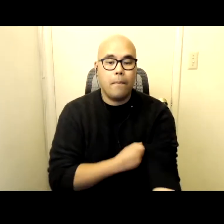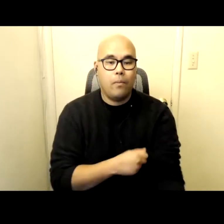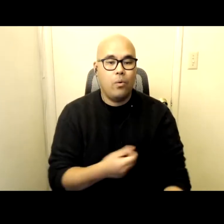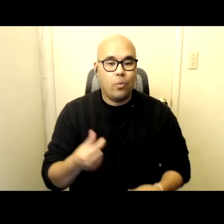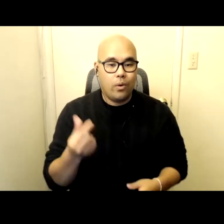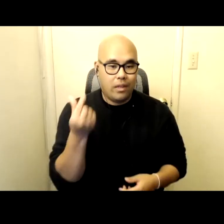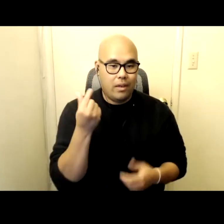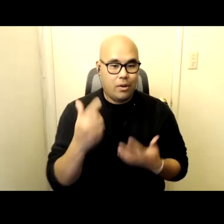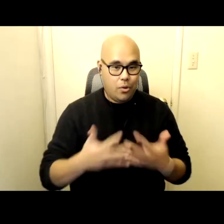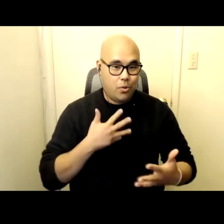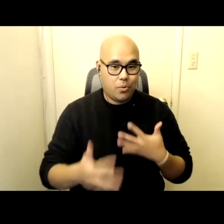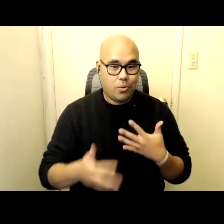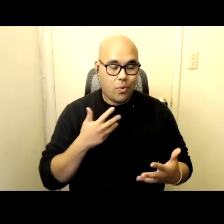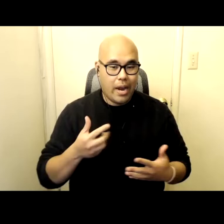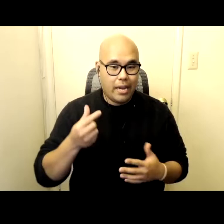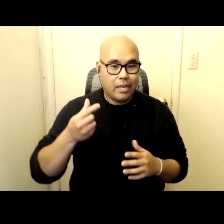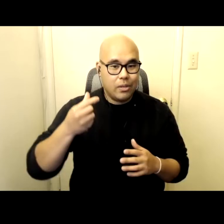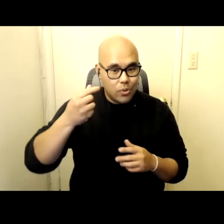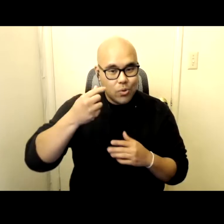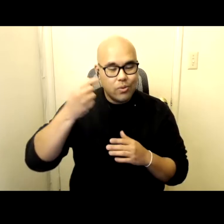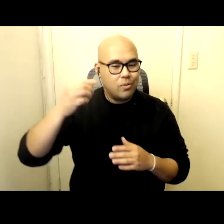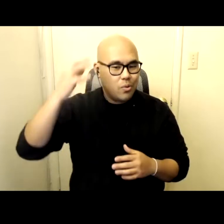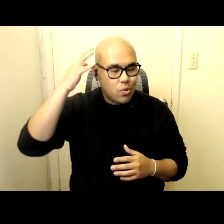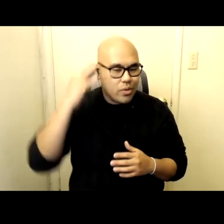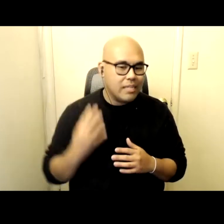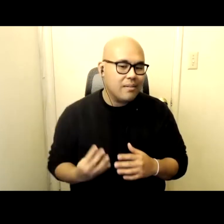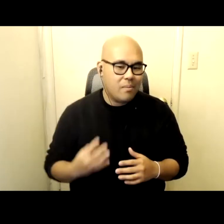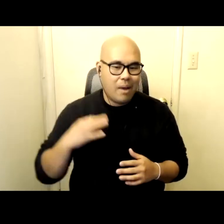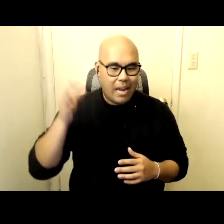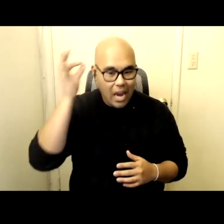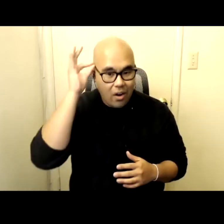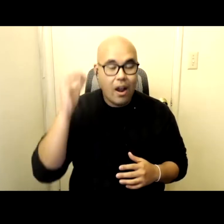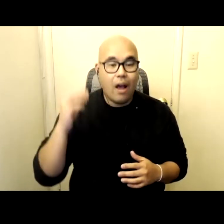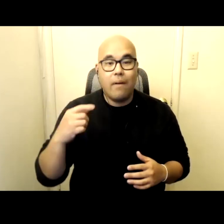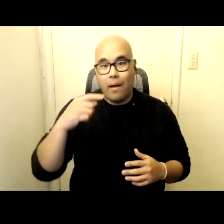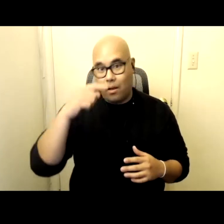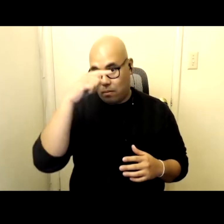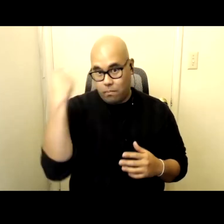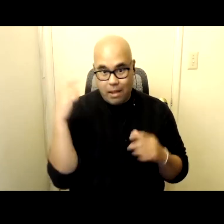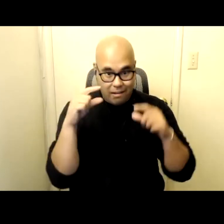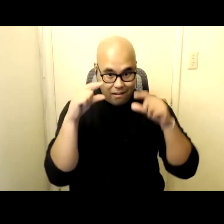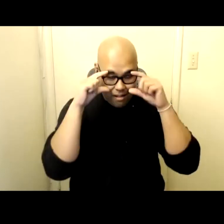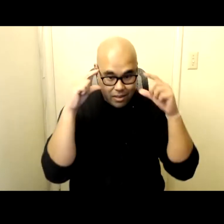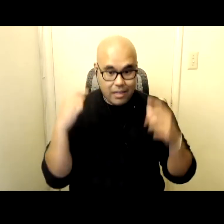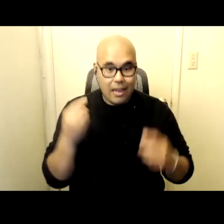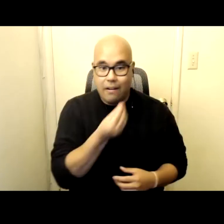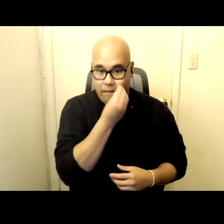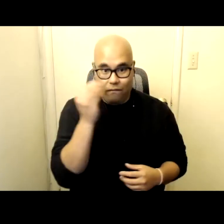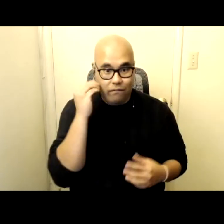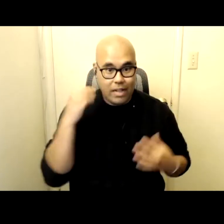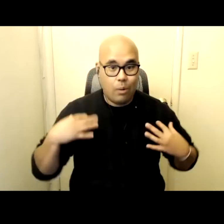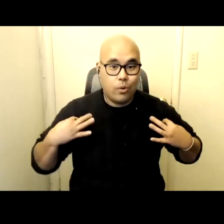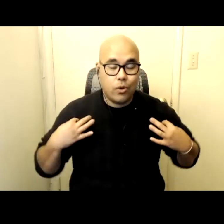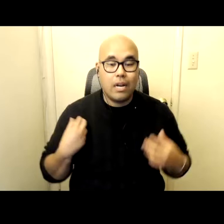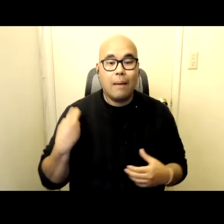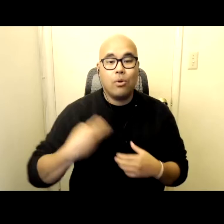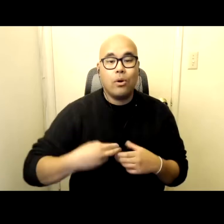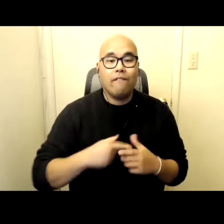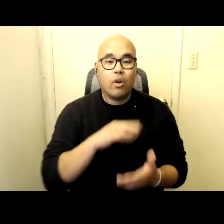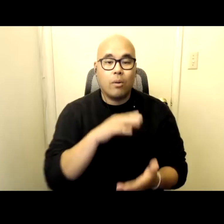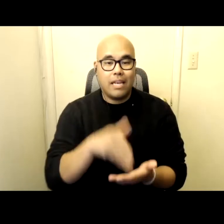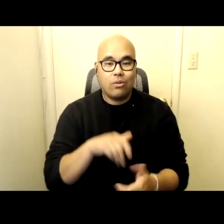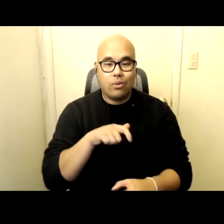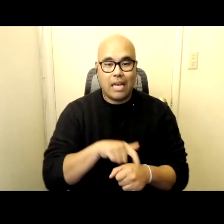streaks. I have dark glasses and I'm wearing a flowered shirt. I'm joining you from Central Time